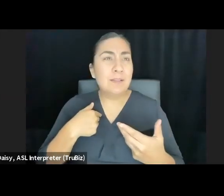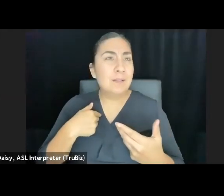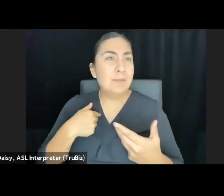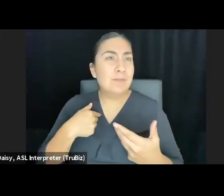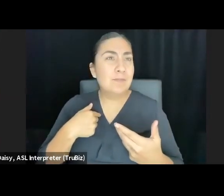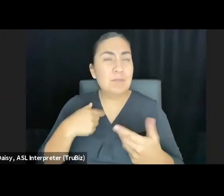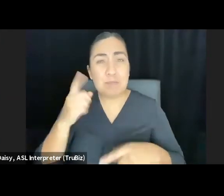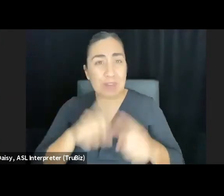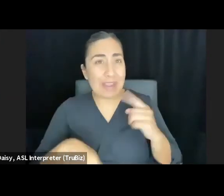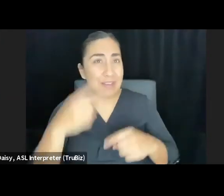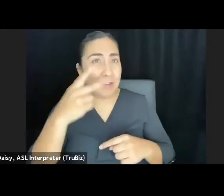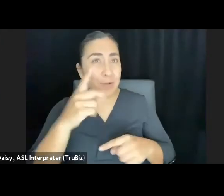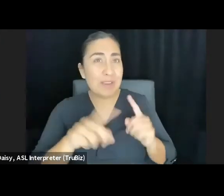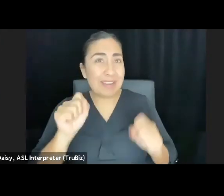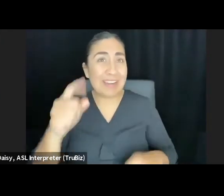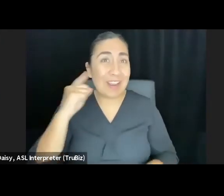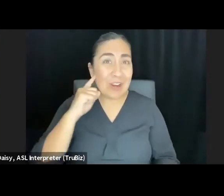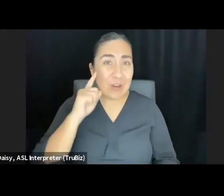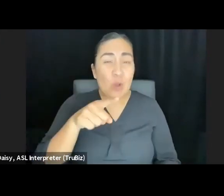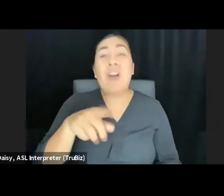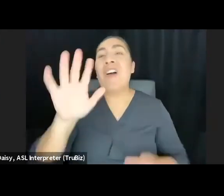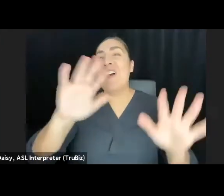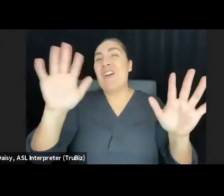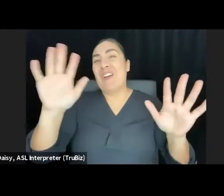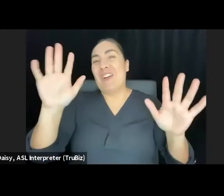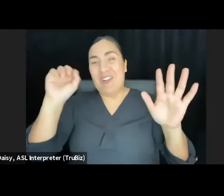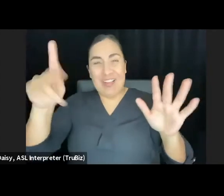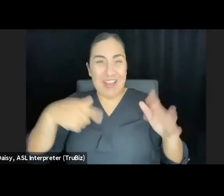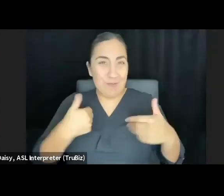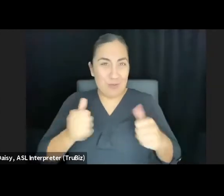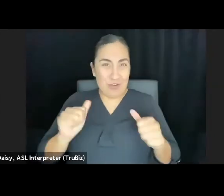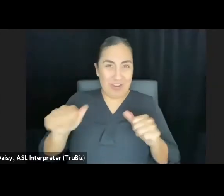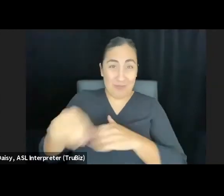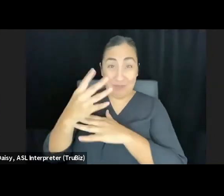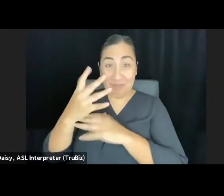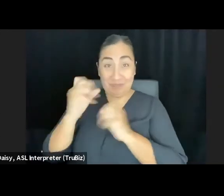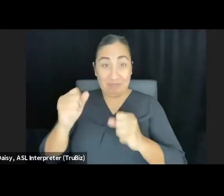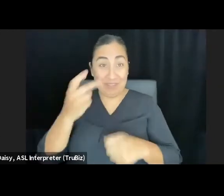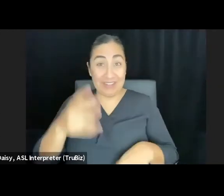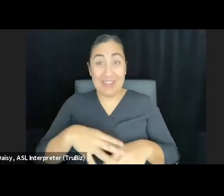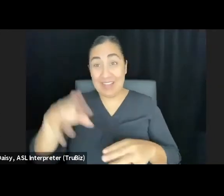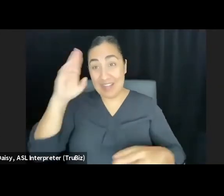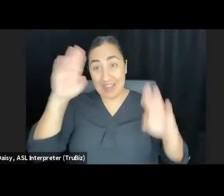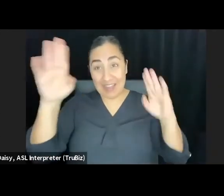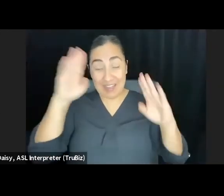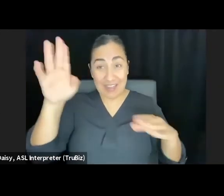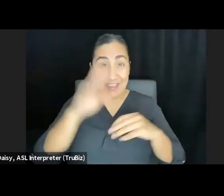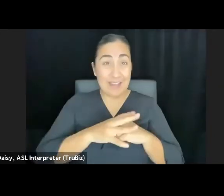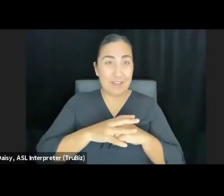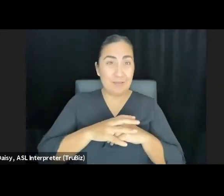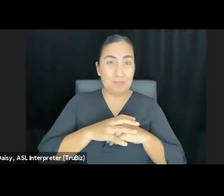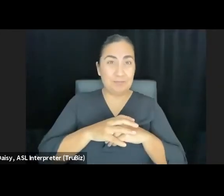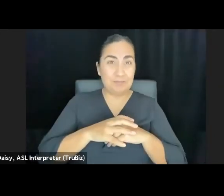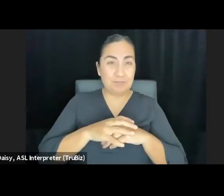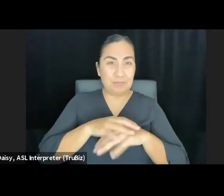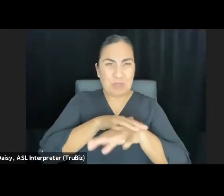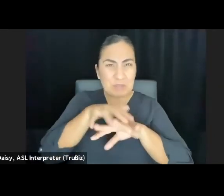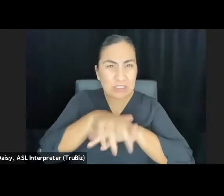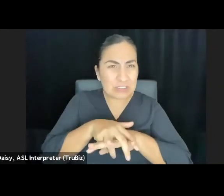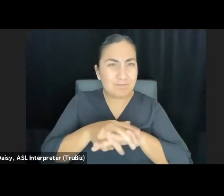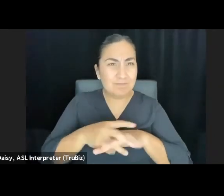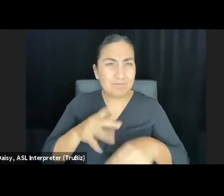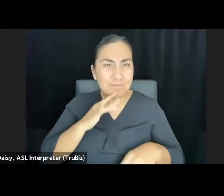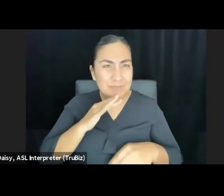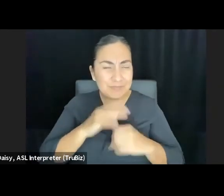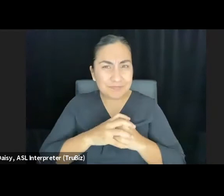Go, I'm trying to start video. Okay. Welcome, anyway, Inyach Kenny Ramos, Ceyshe. Hi, everybody. I'm Kenny Ramos. I'm Kumeyaay from the Brenna Band of